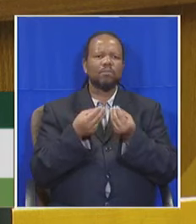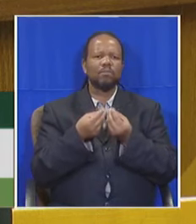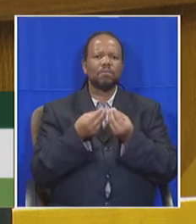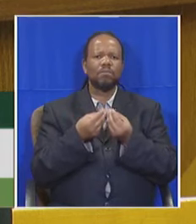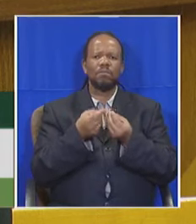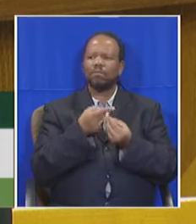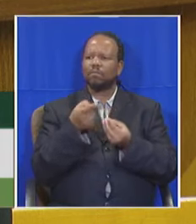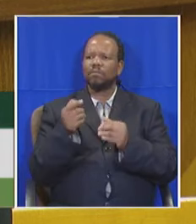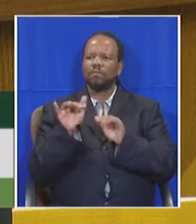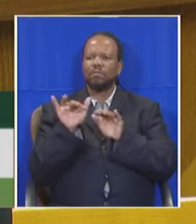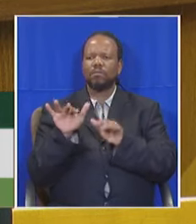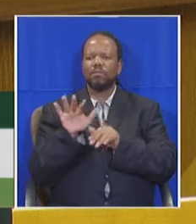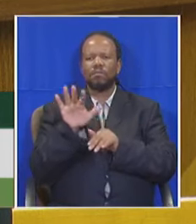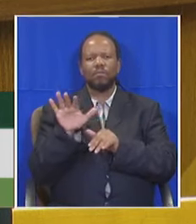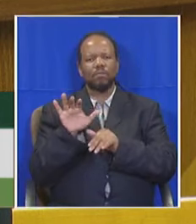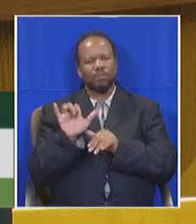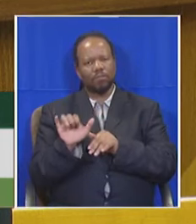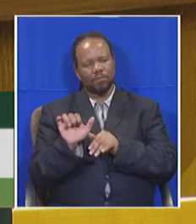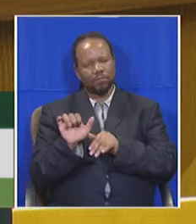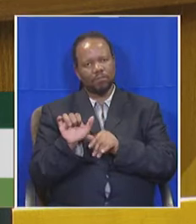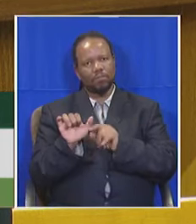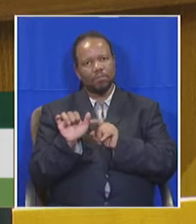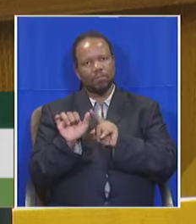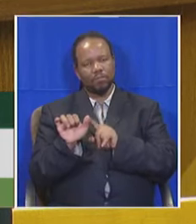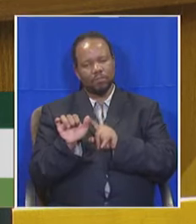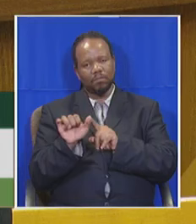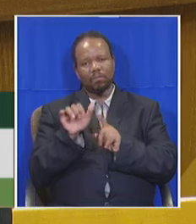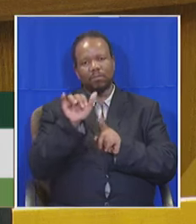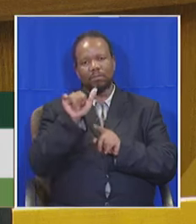is to take the ANC out of power.